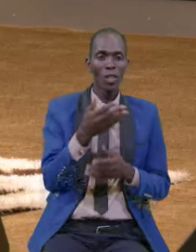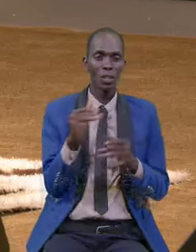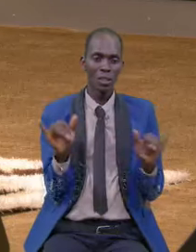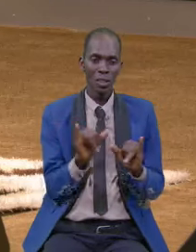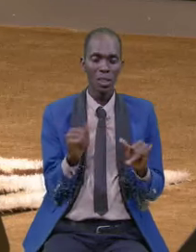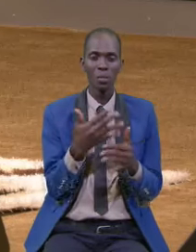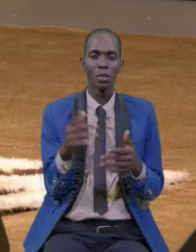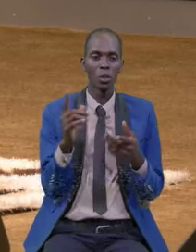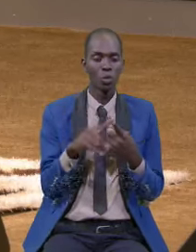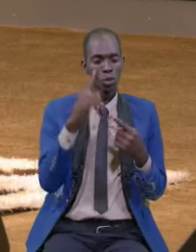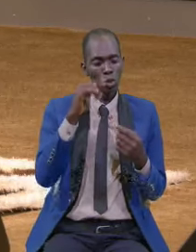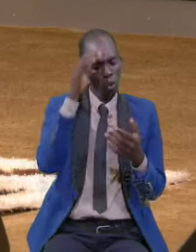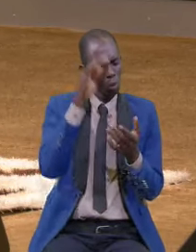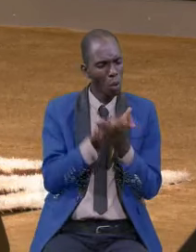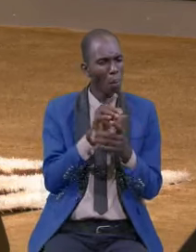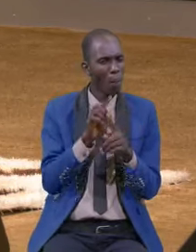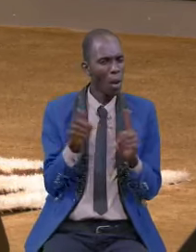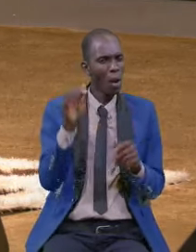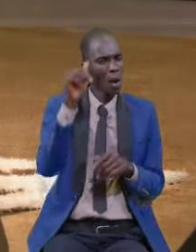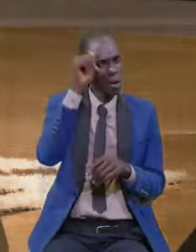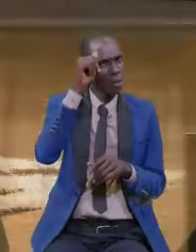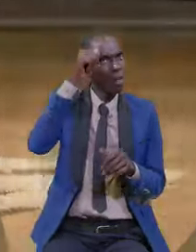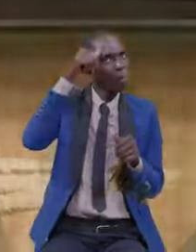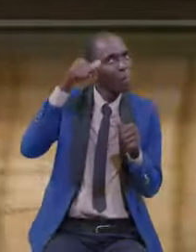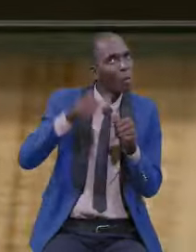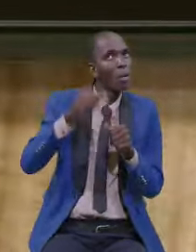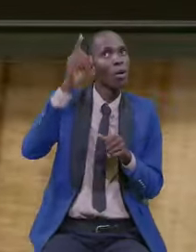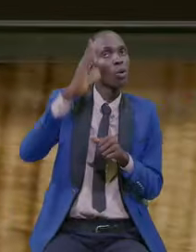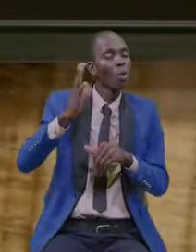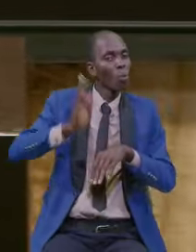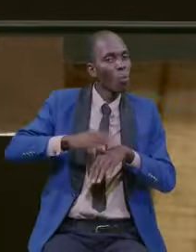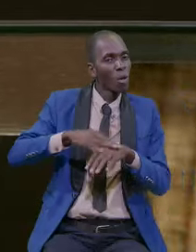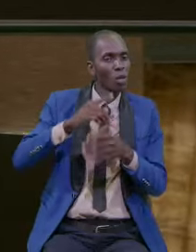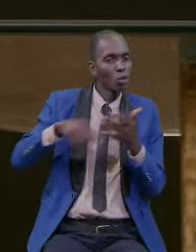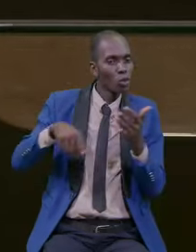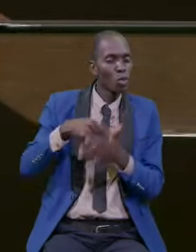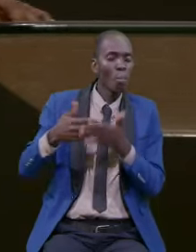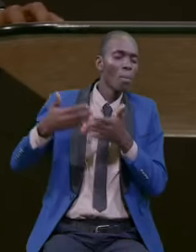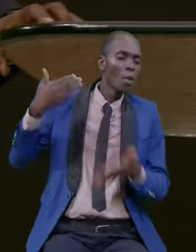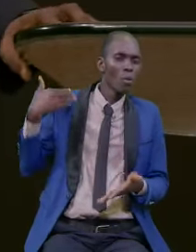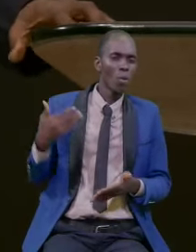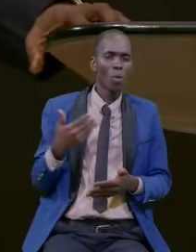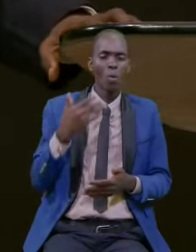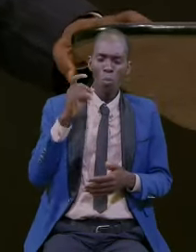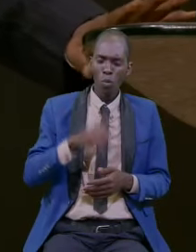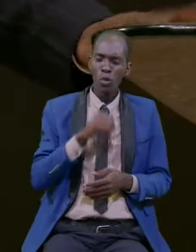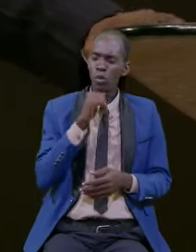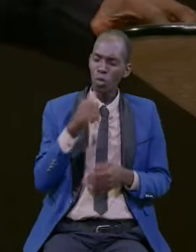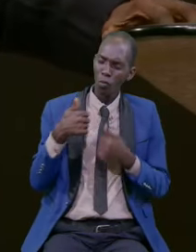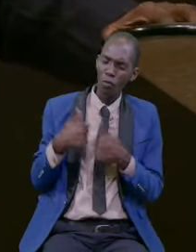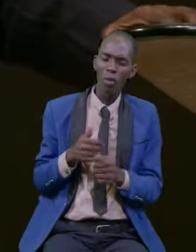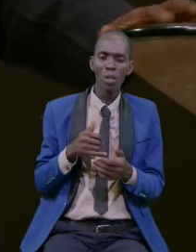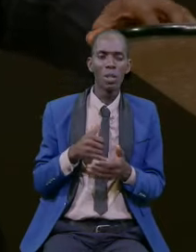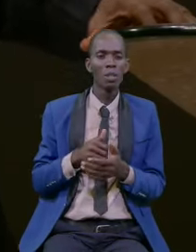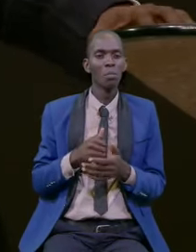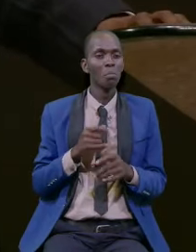Again, death failed. No obedience to God. No reliance on God. No confidence